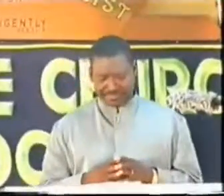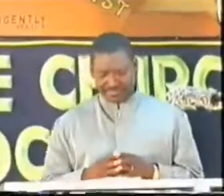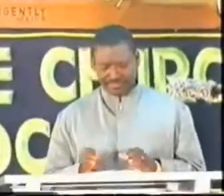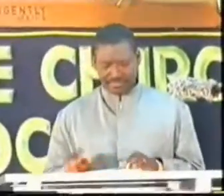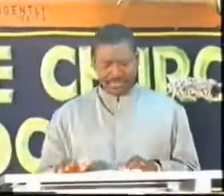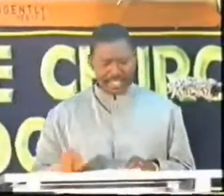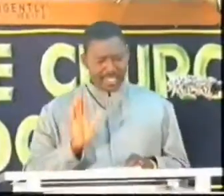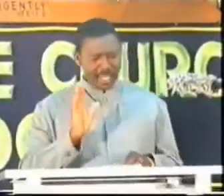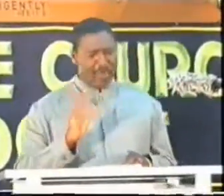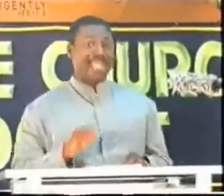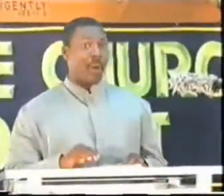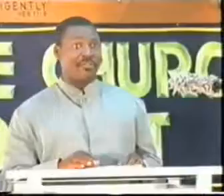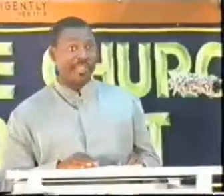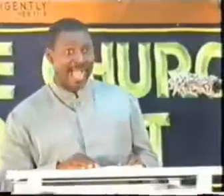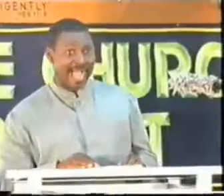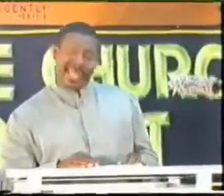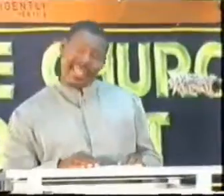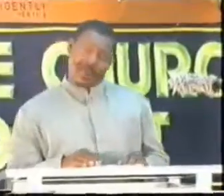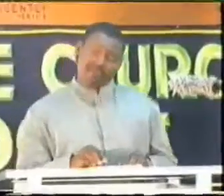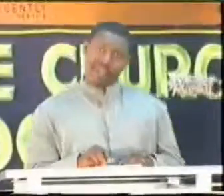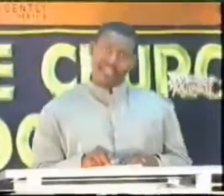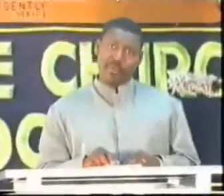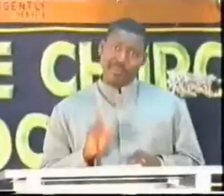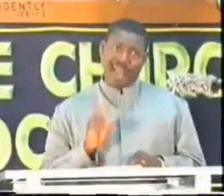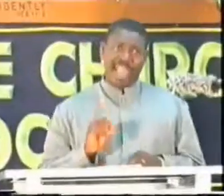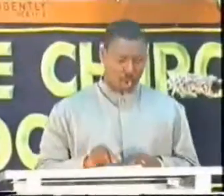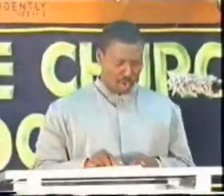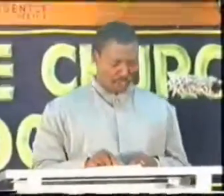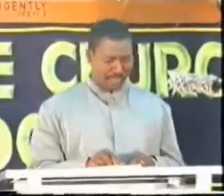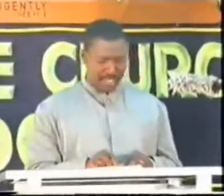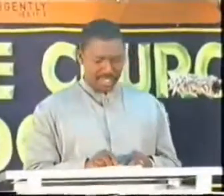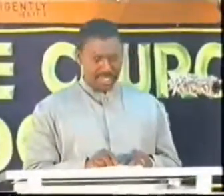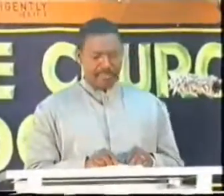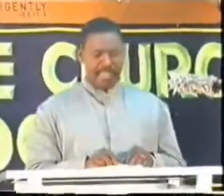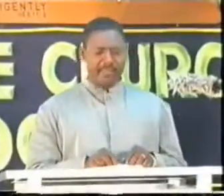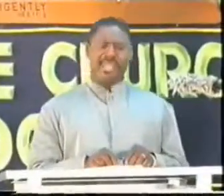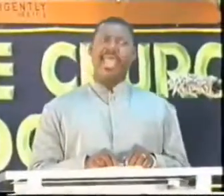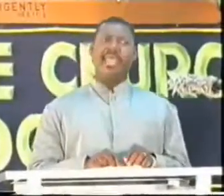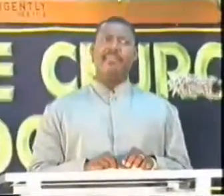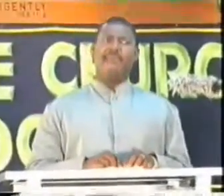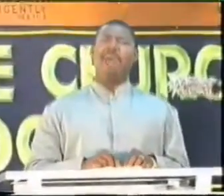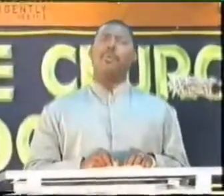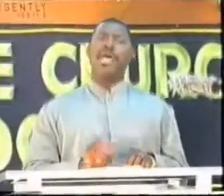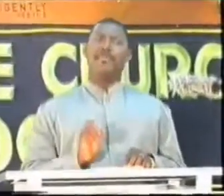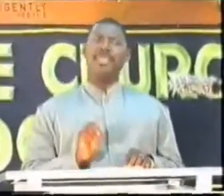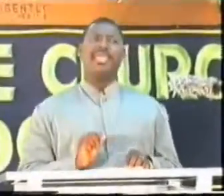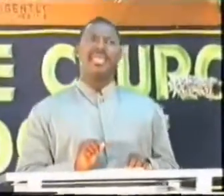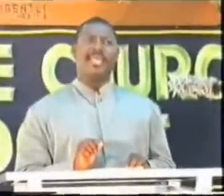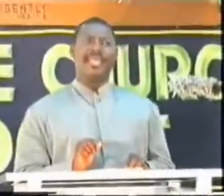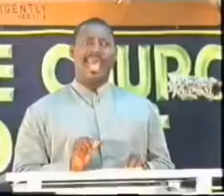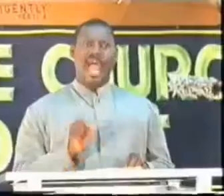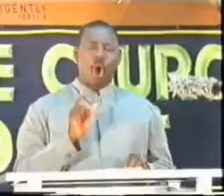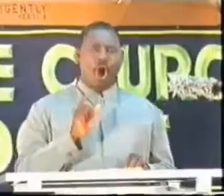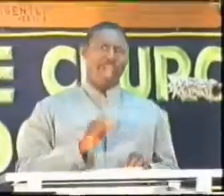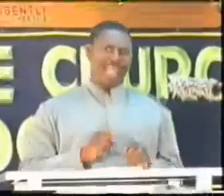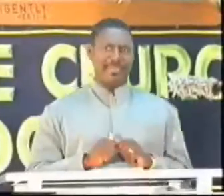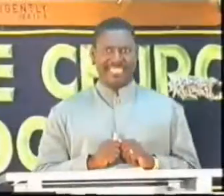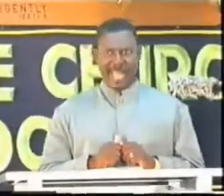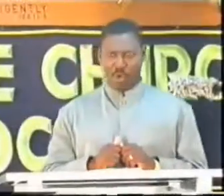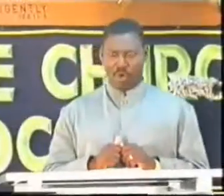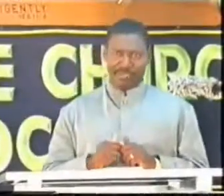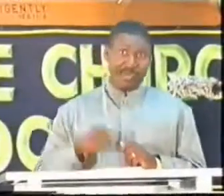know se obeka wadwin a na wo cheche mu no ebra ye kono me bie Bible baby na eho